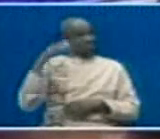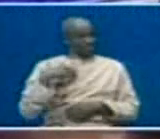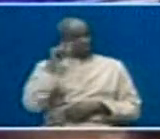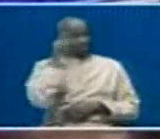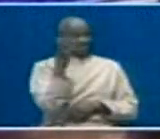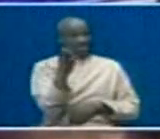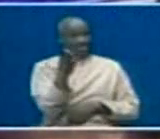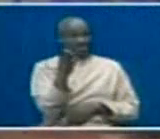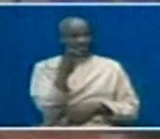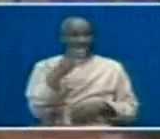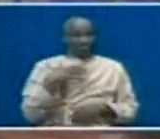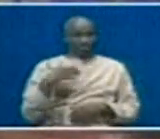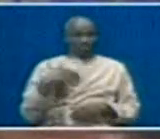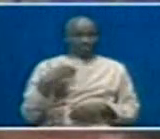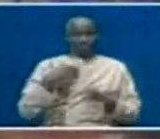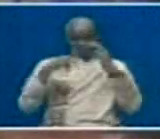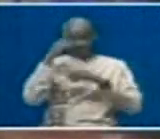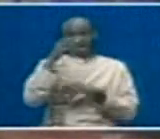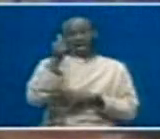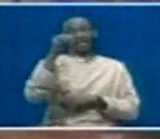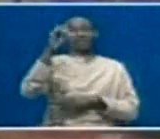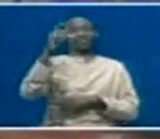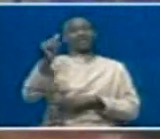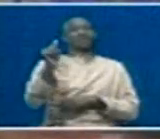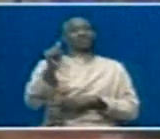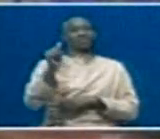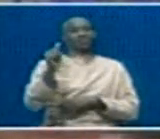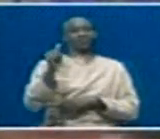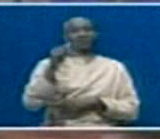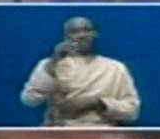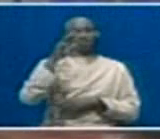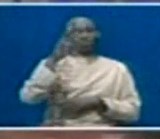who, you know, people like Professor Haider Matano.